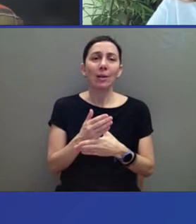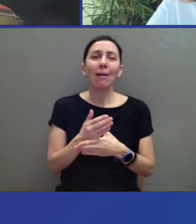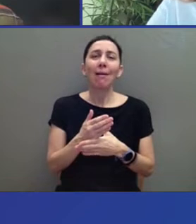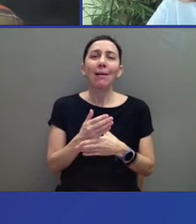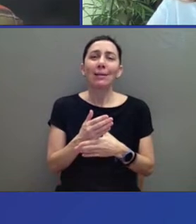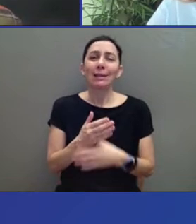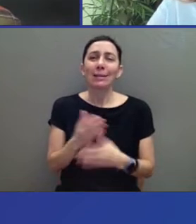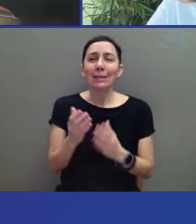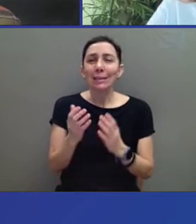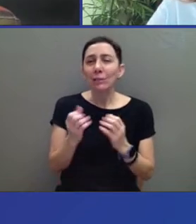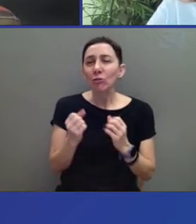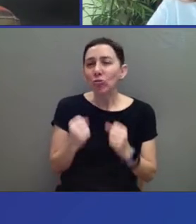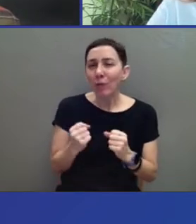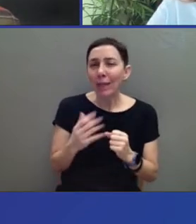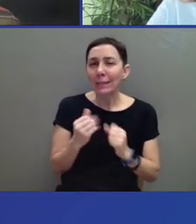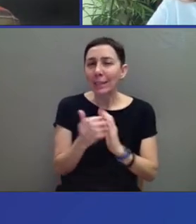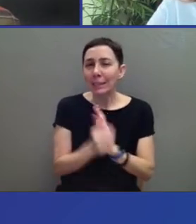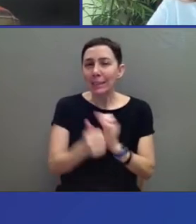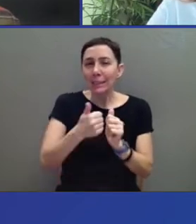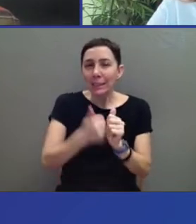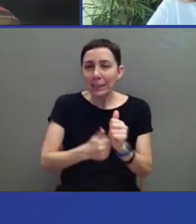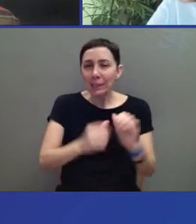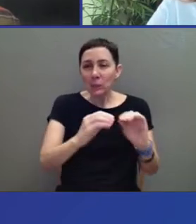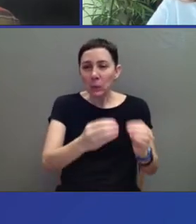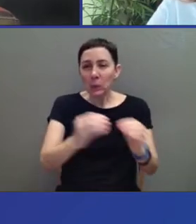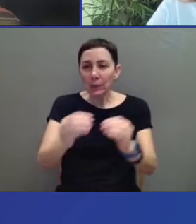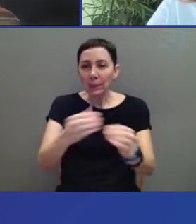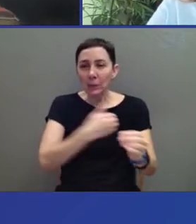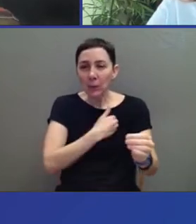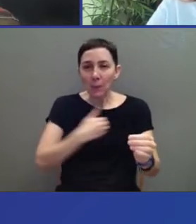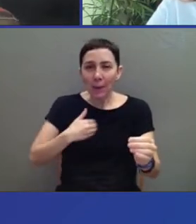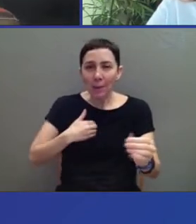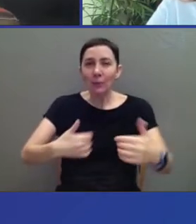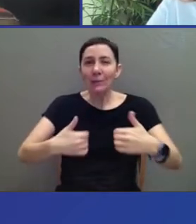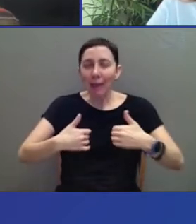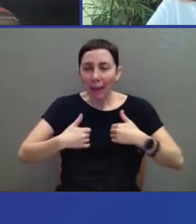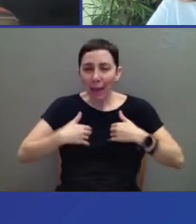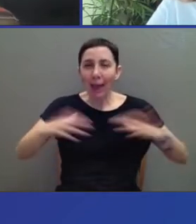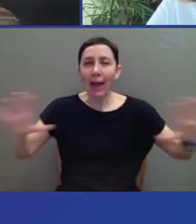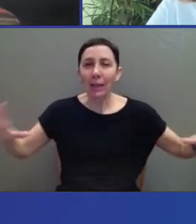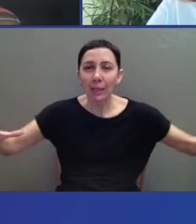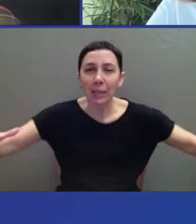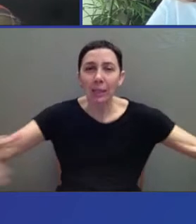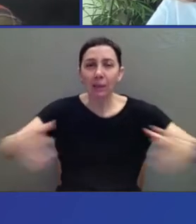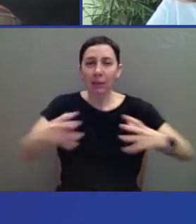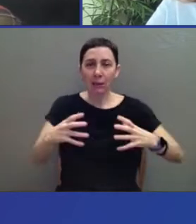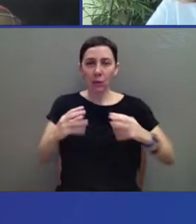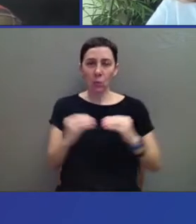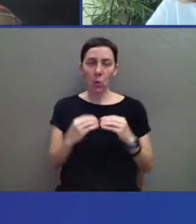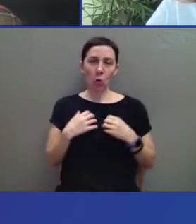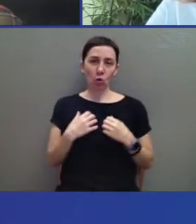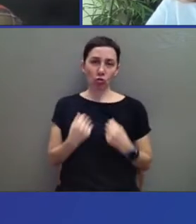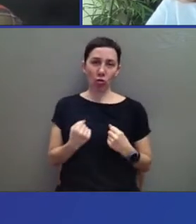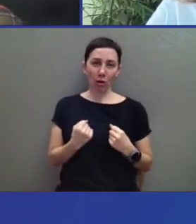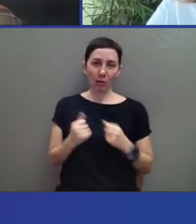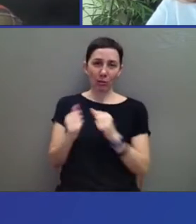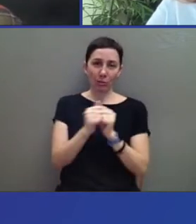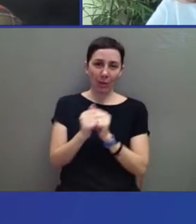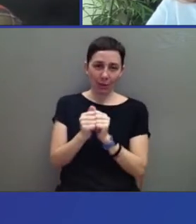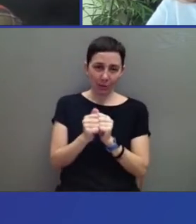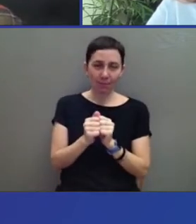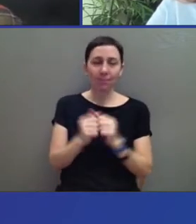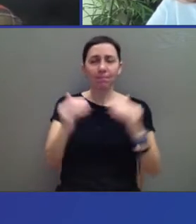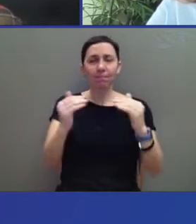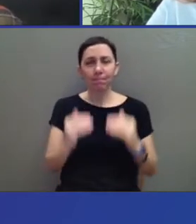each had as coalition members of the different groups that each of you were a part of. I want to talk